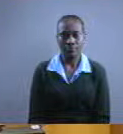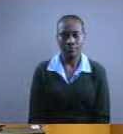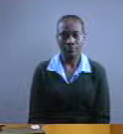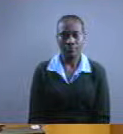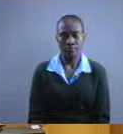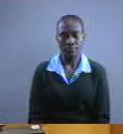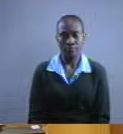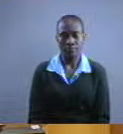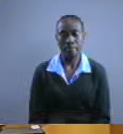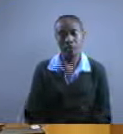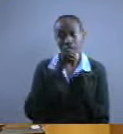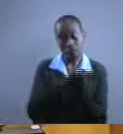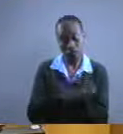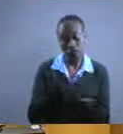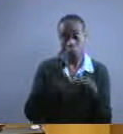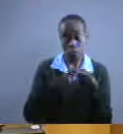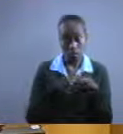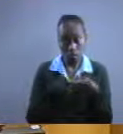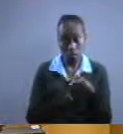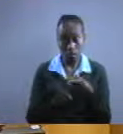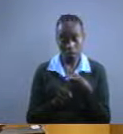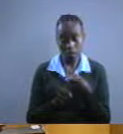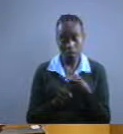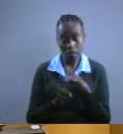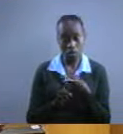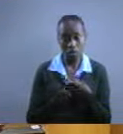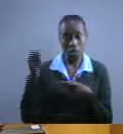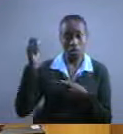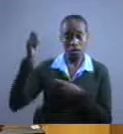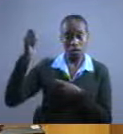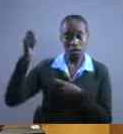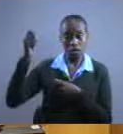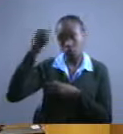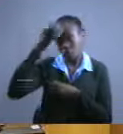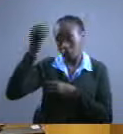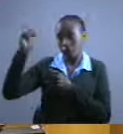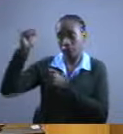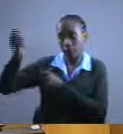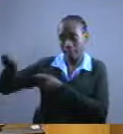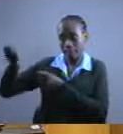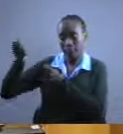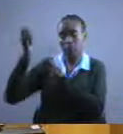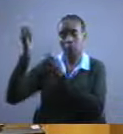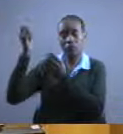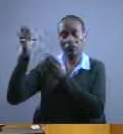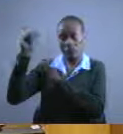The first item on the order paper is a motion in the name of the Chief Whip of the Majority Party, the Honourable the Chief Whip.